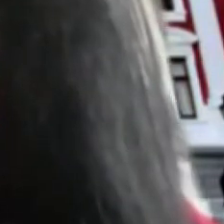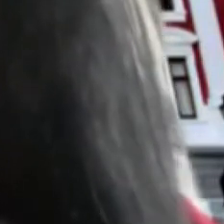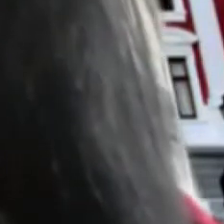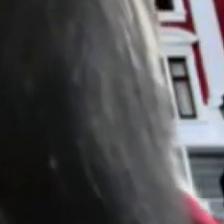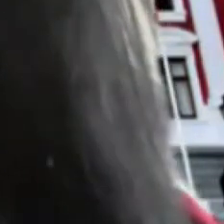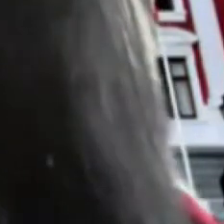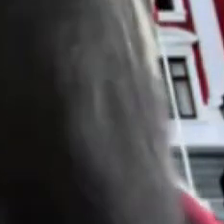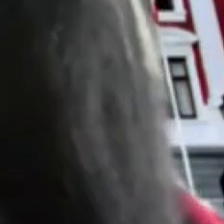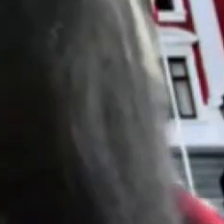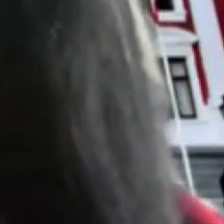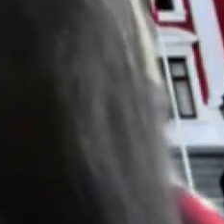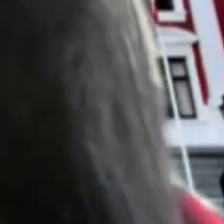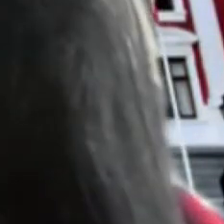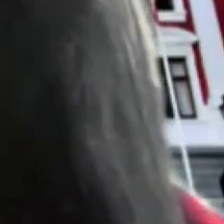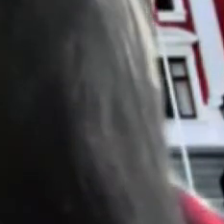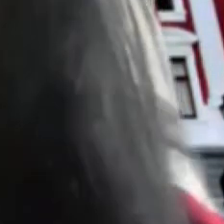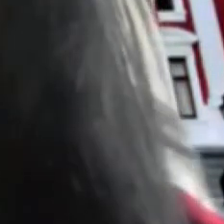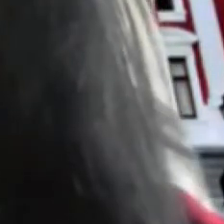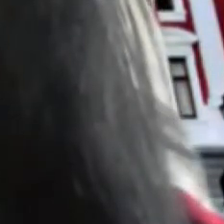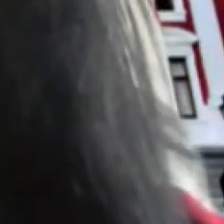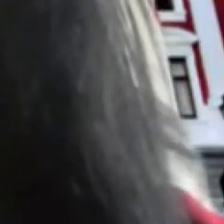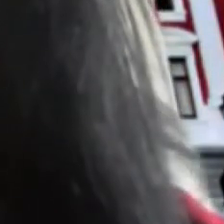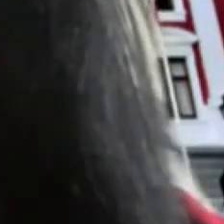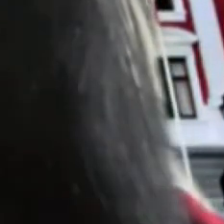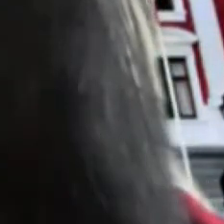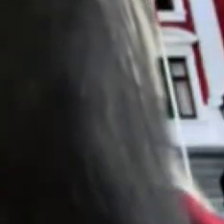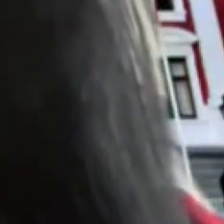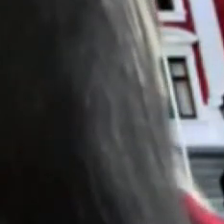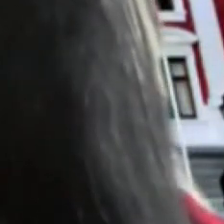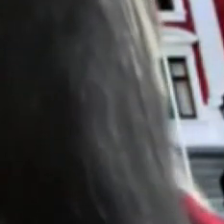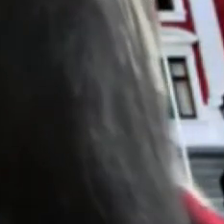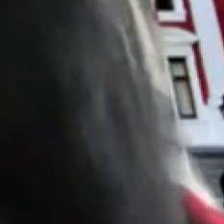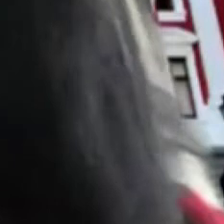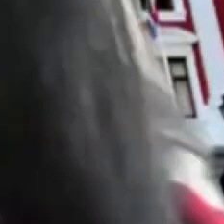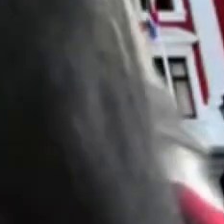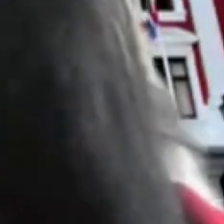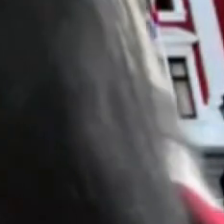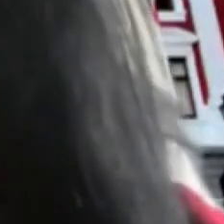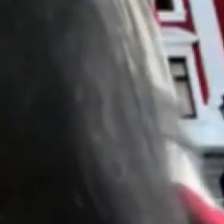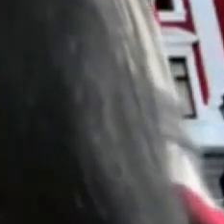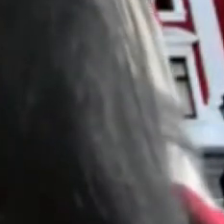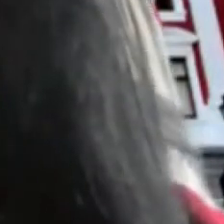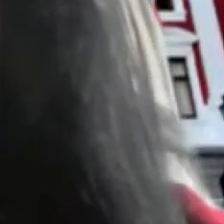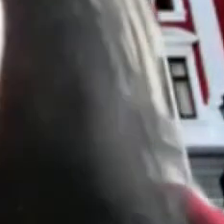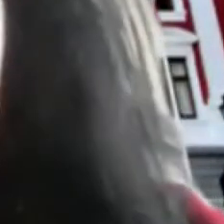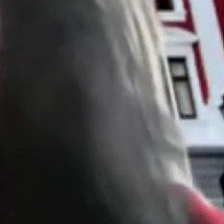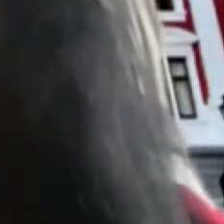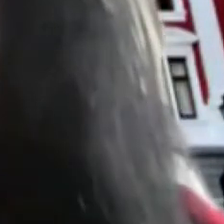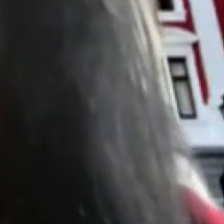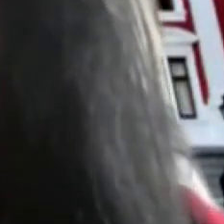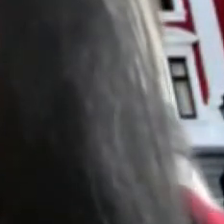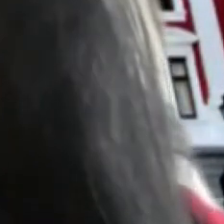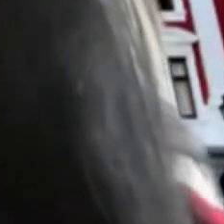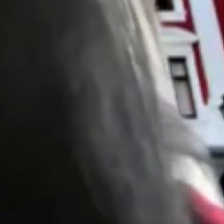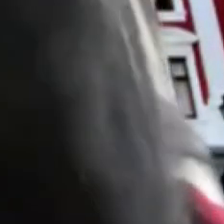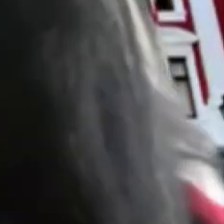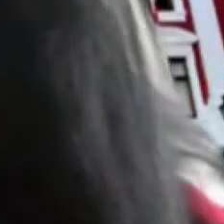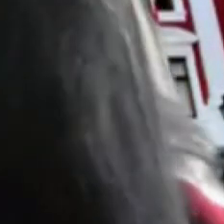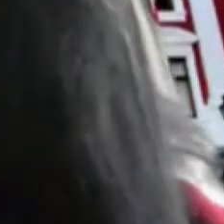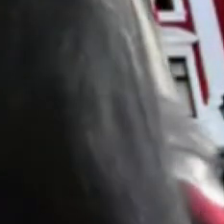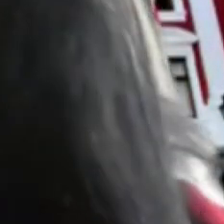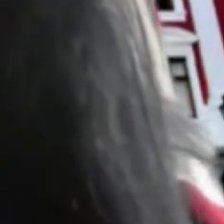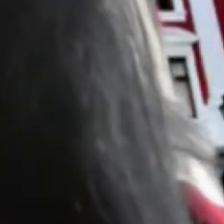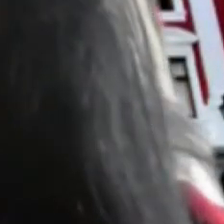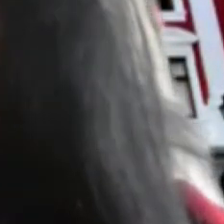take this work of theirs as members of South African policy very serious, in such a way